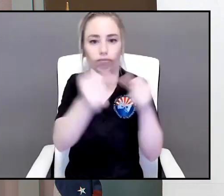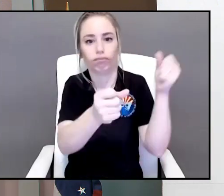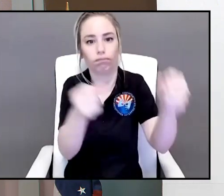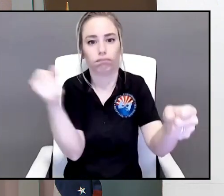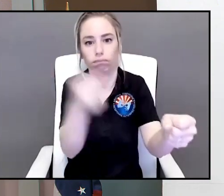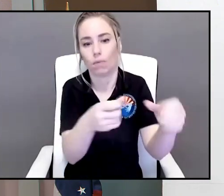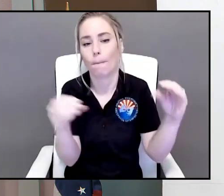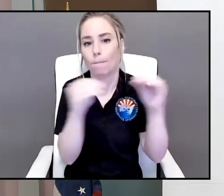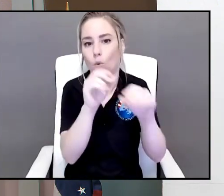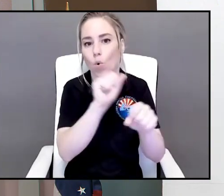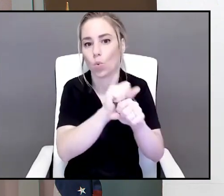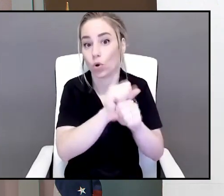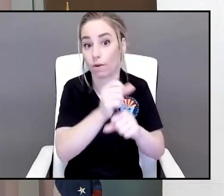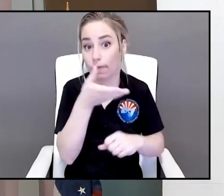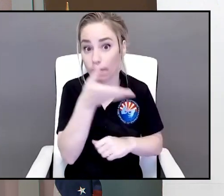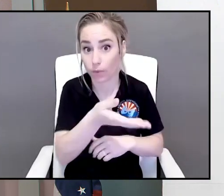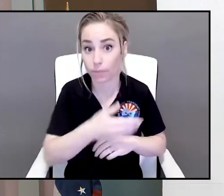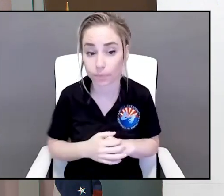main corridor.